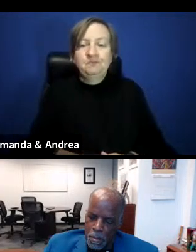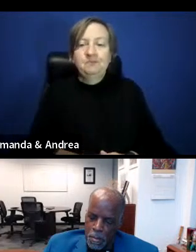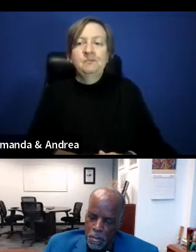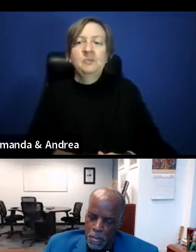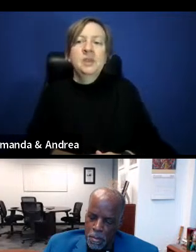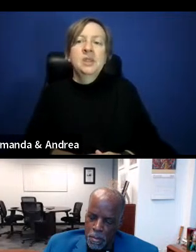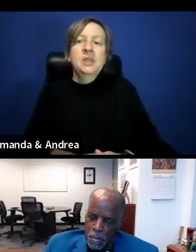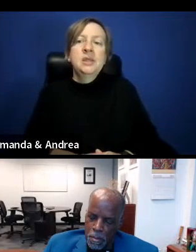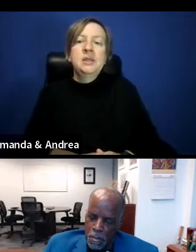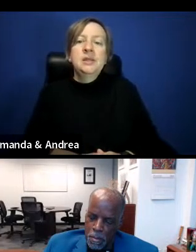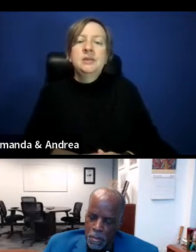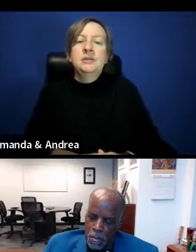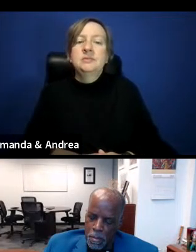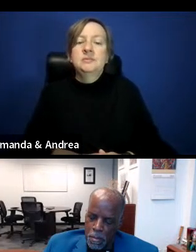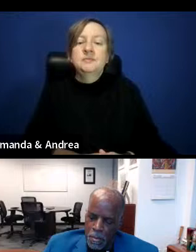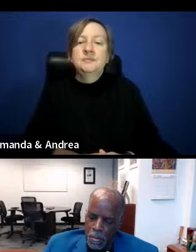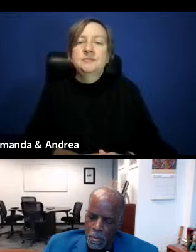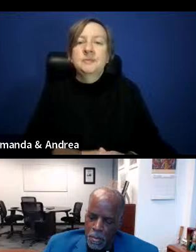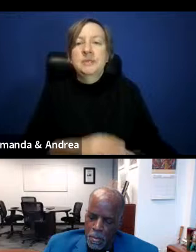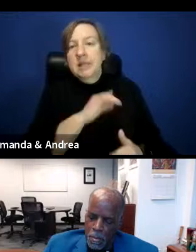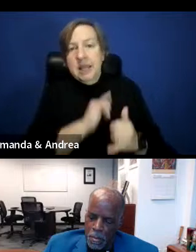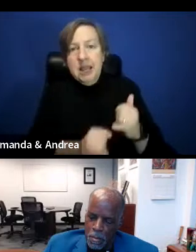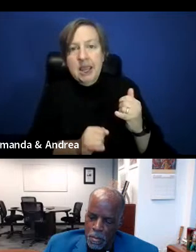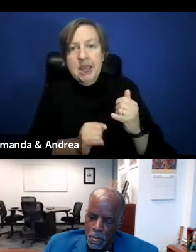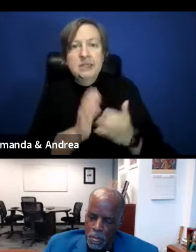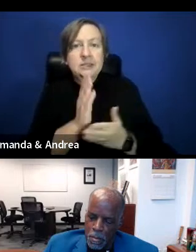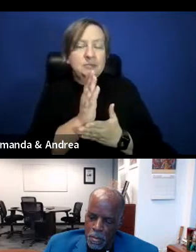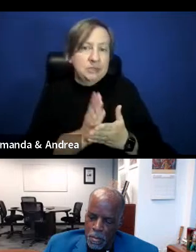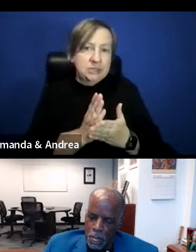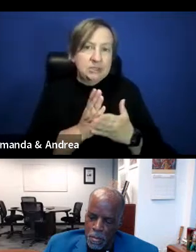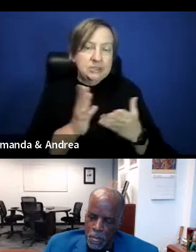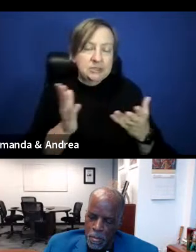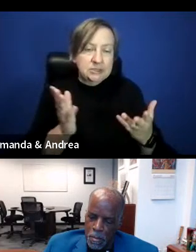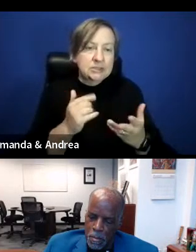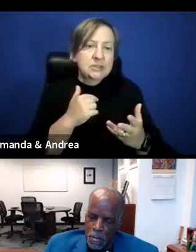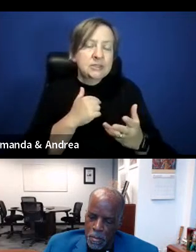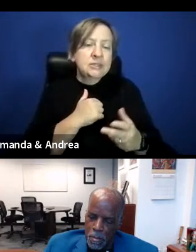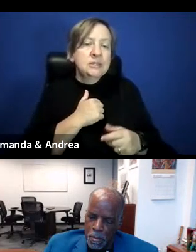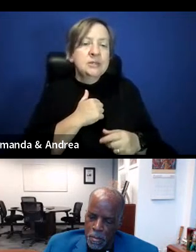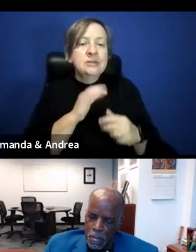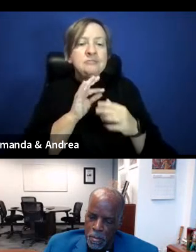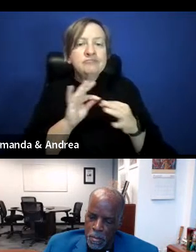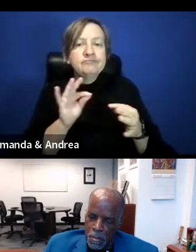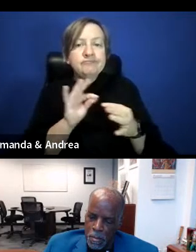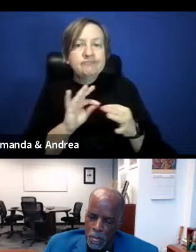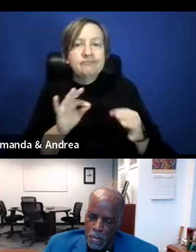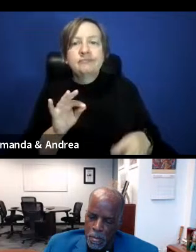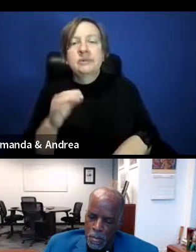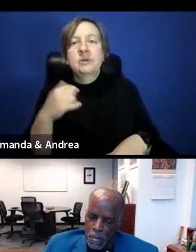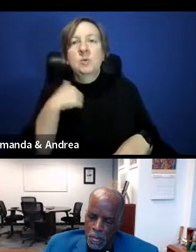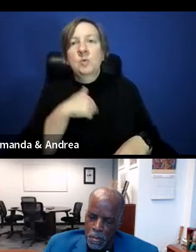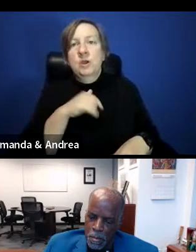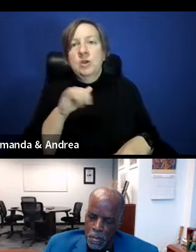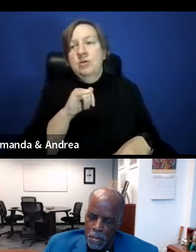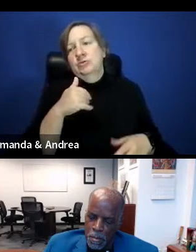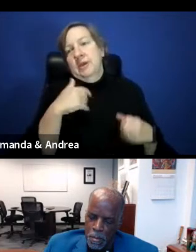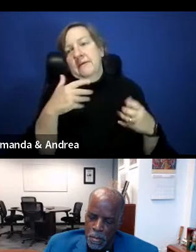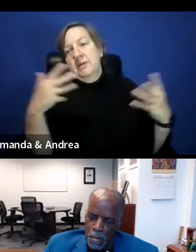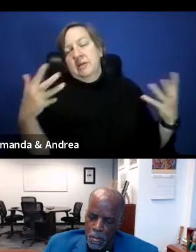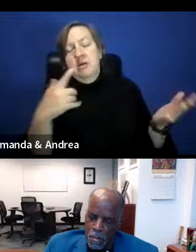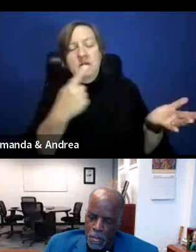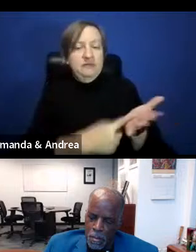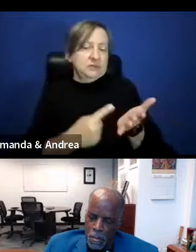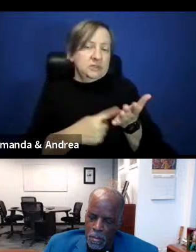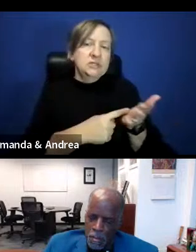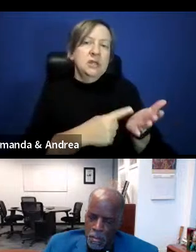So I guess as a last piece, I'll say that we also have a lot of